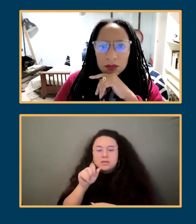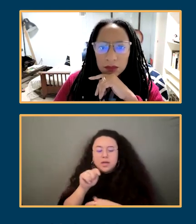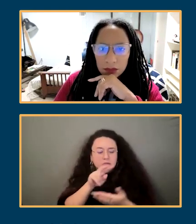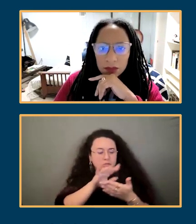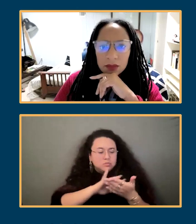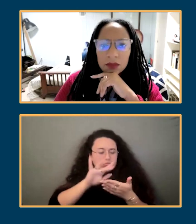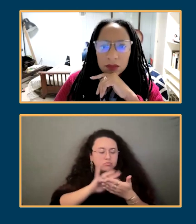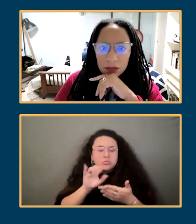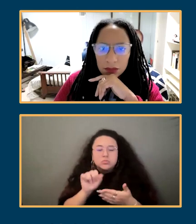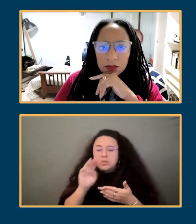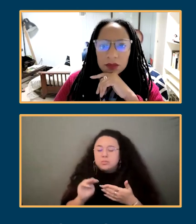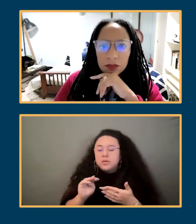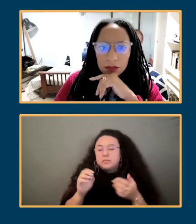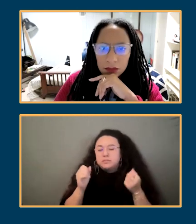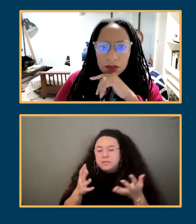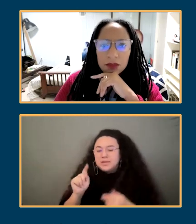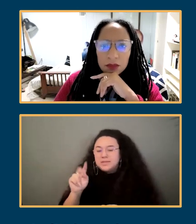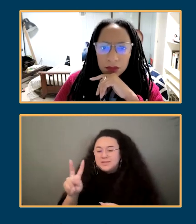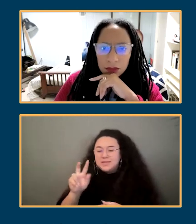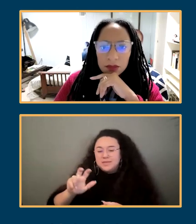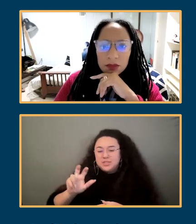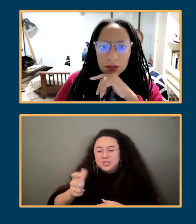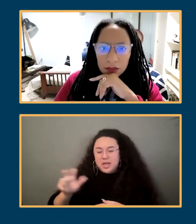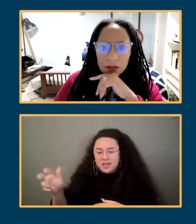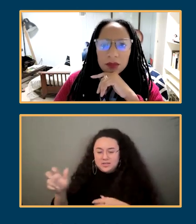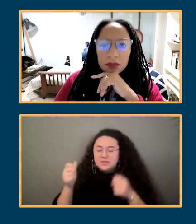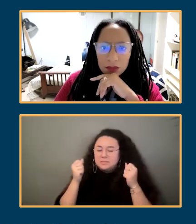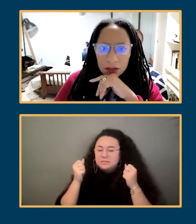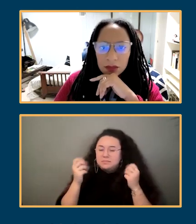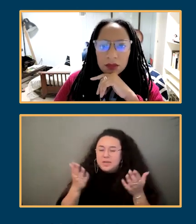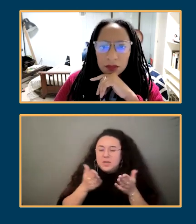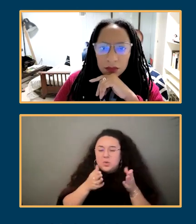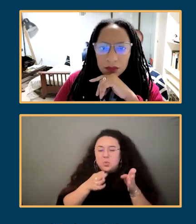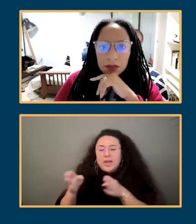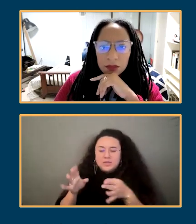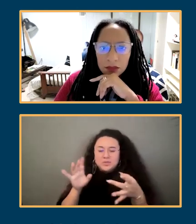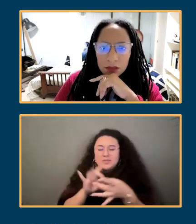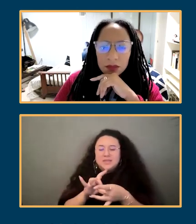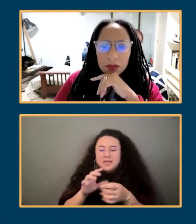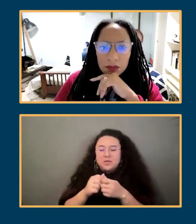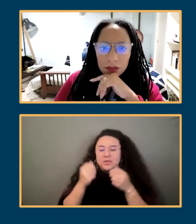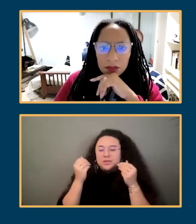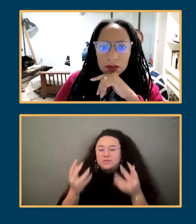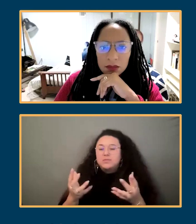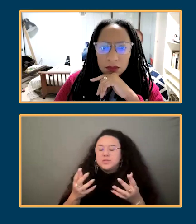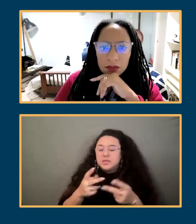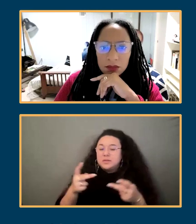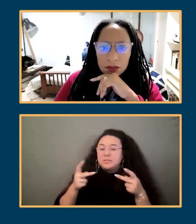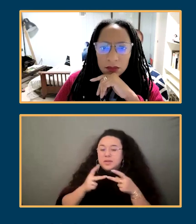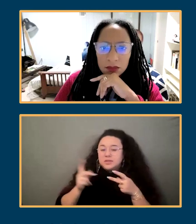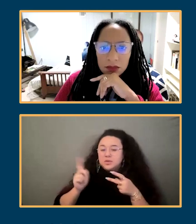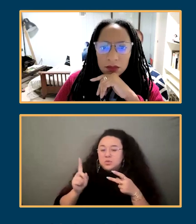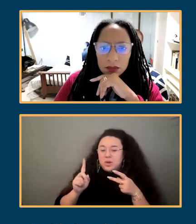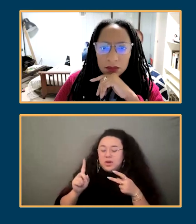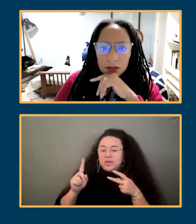have, the numerous channels. So many different tentacles, right, for information. And so the places where they